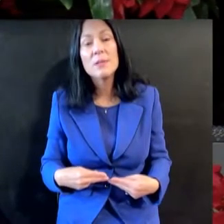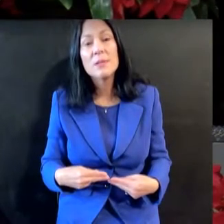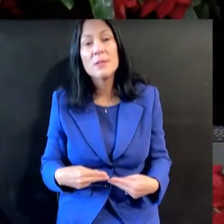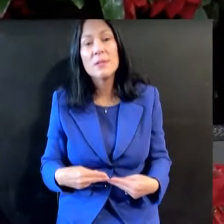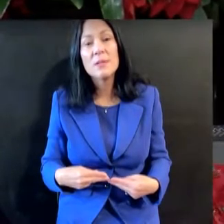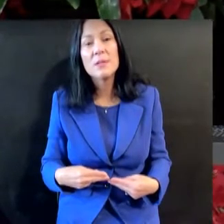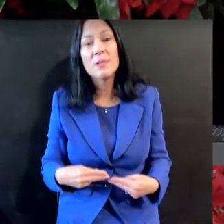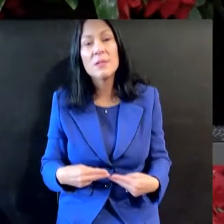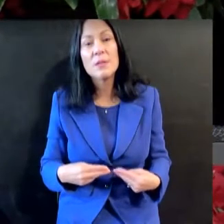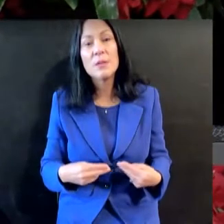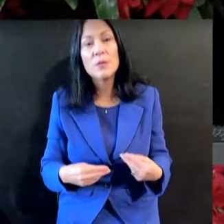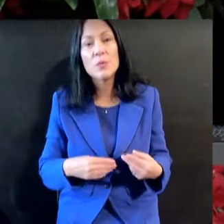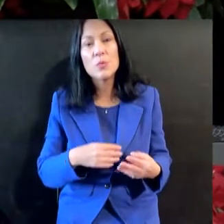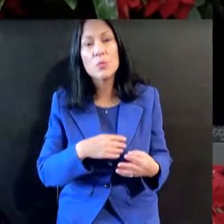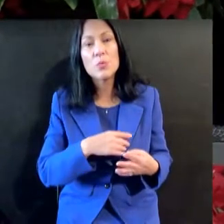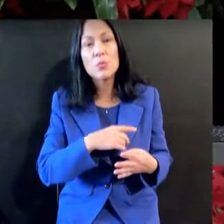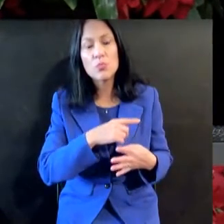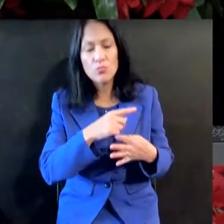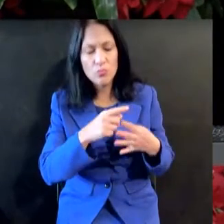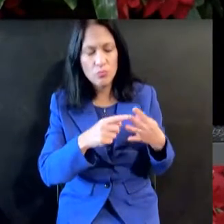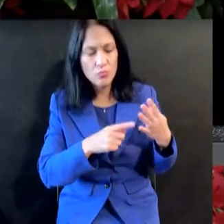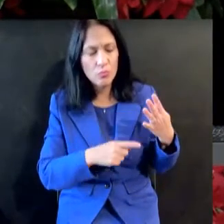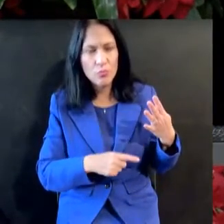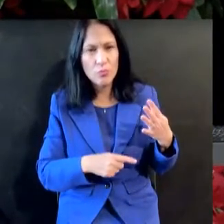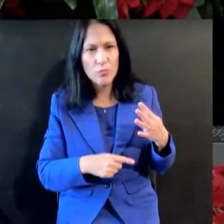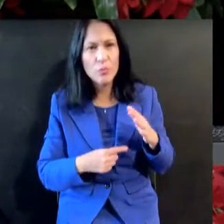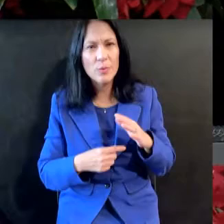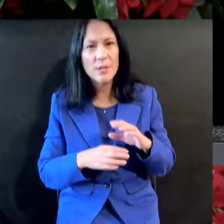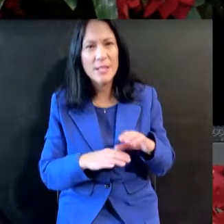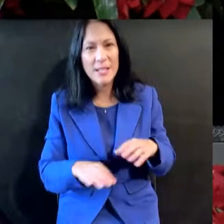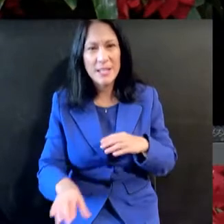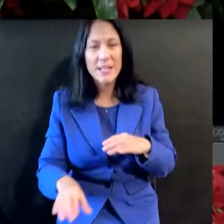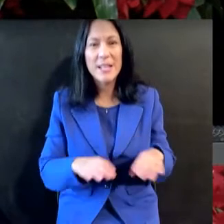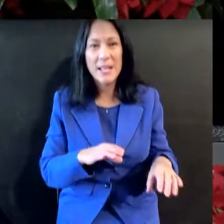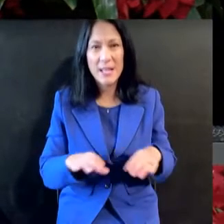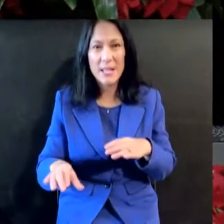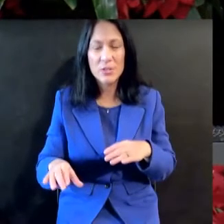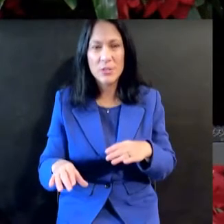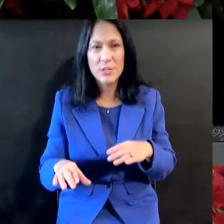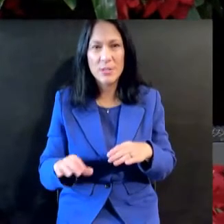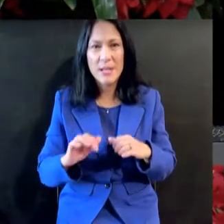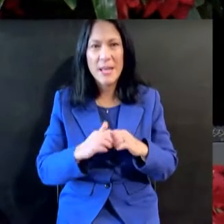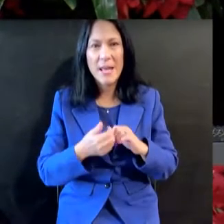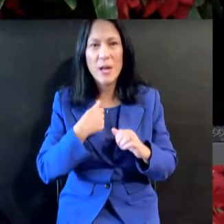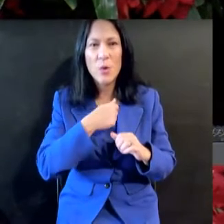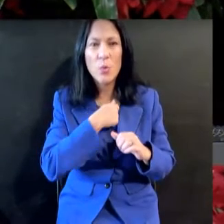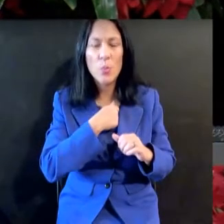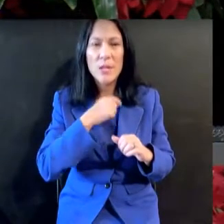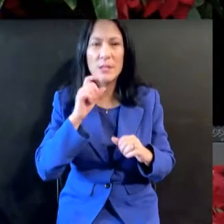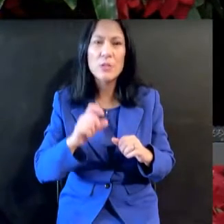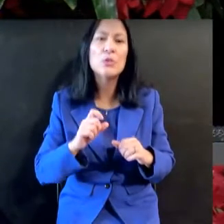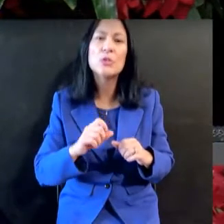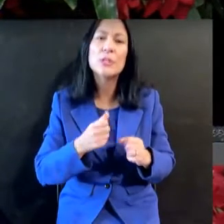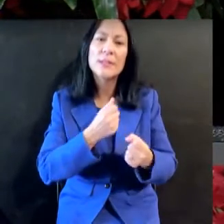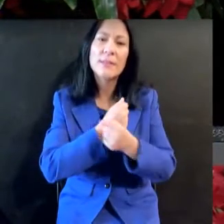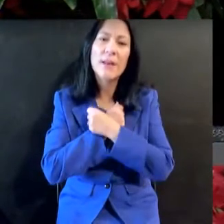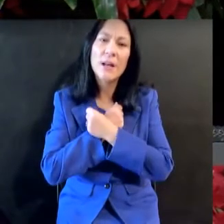is all of this put into action in how we are to not only love God, but love one